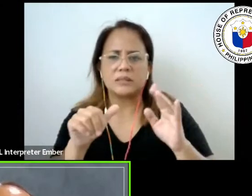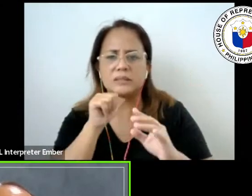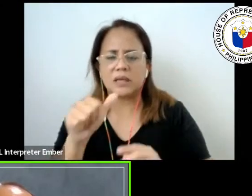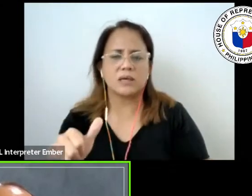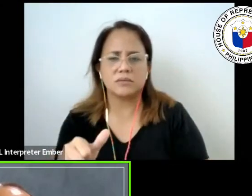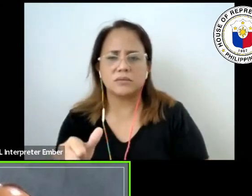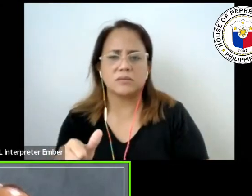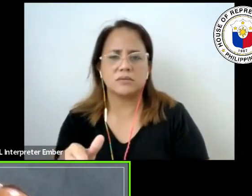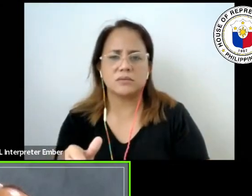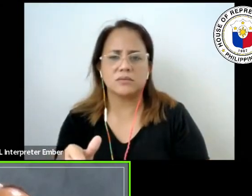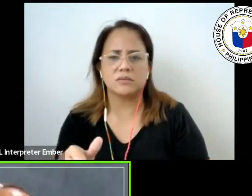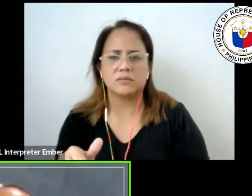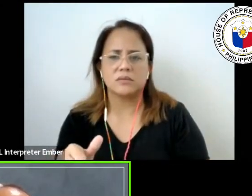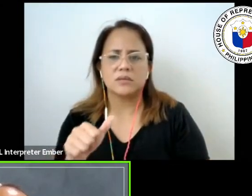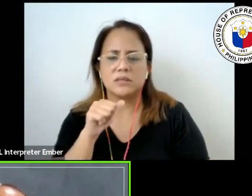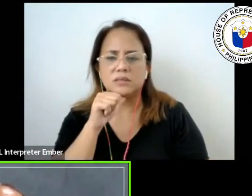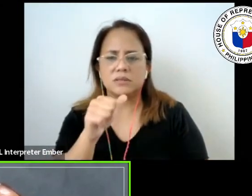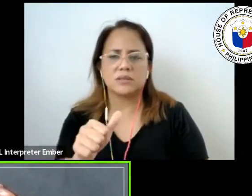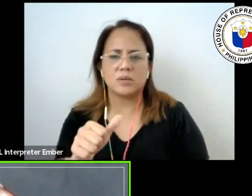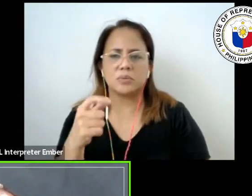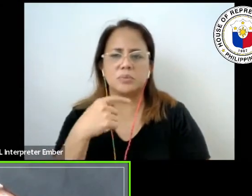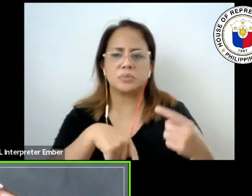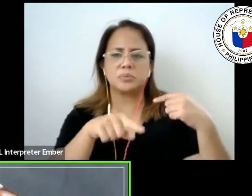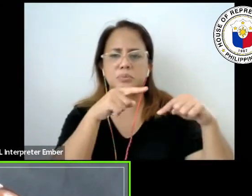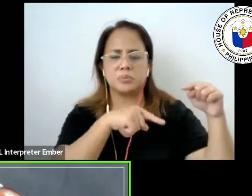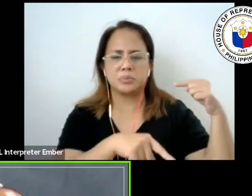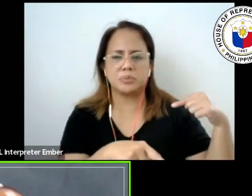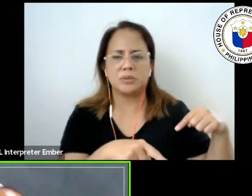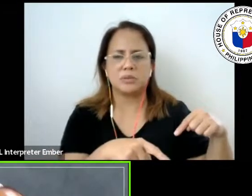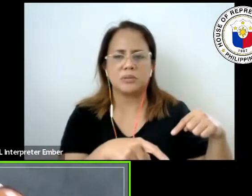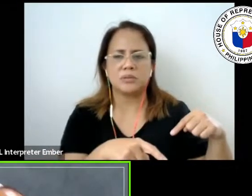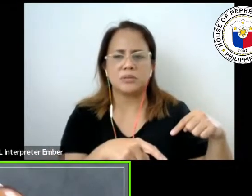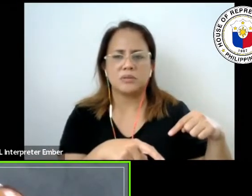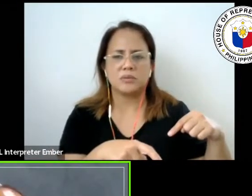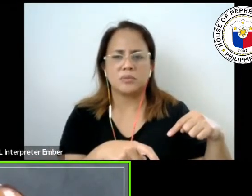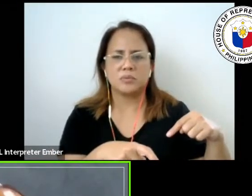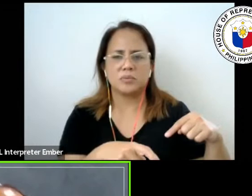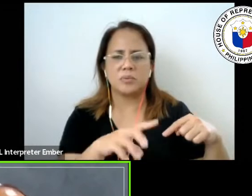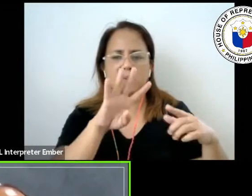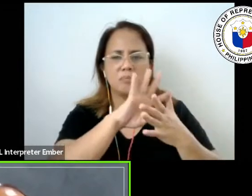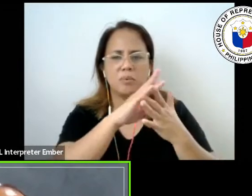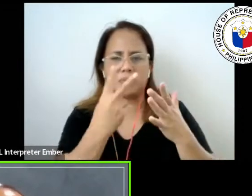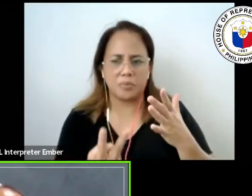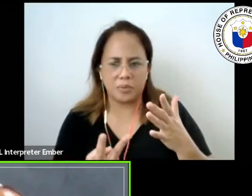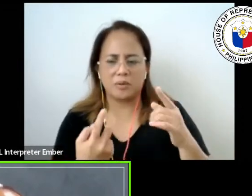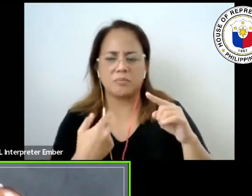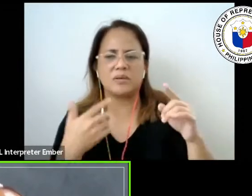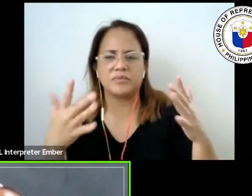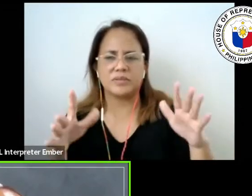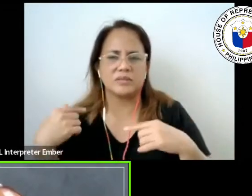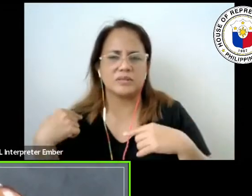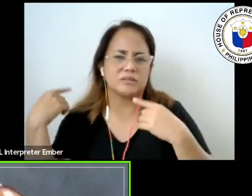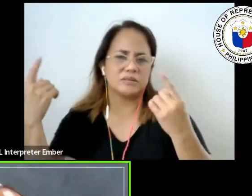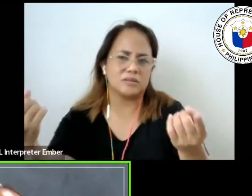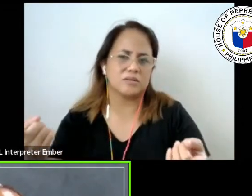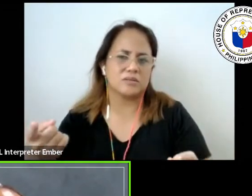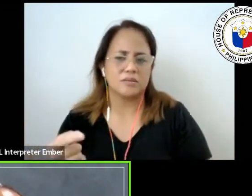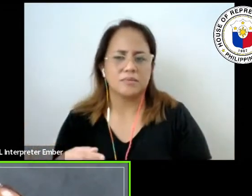than go back to the bilingual, which we have been doing ever